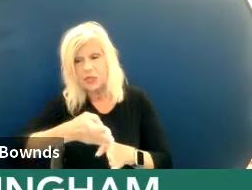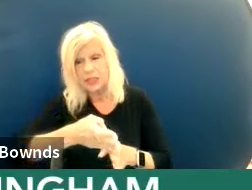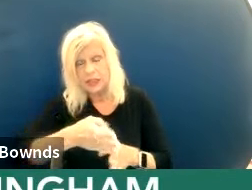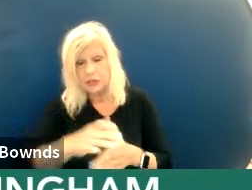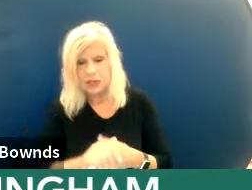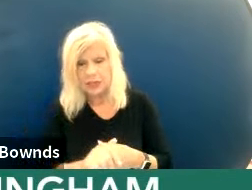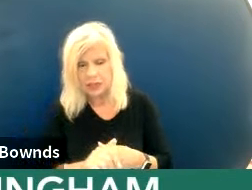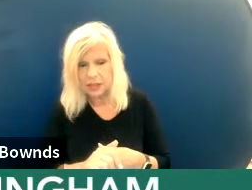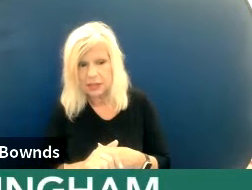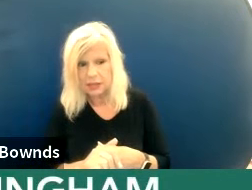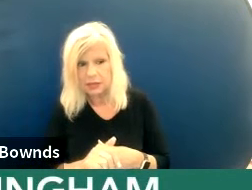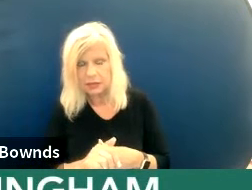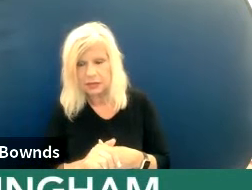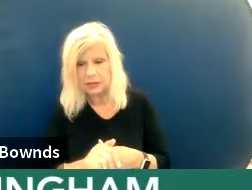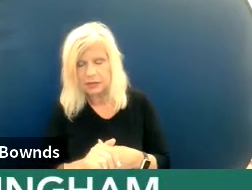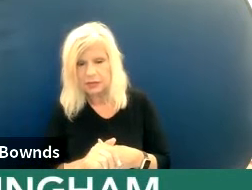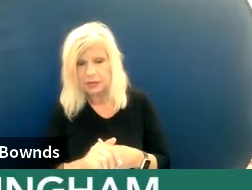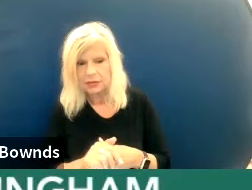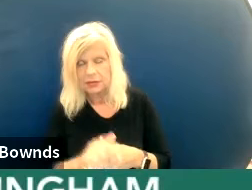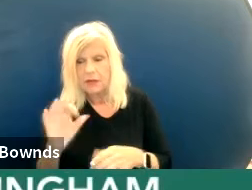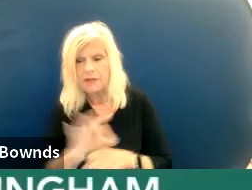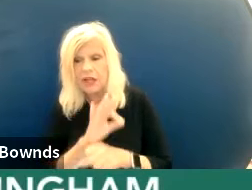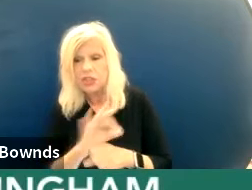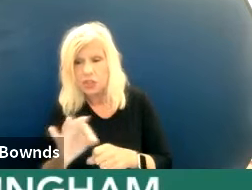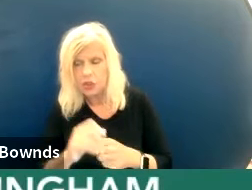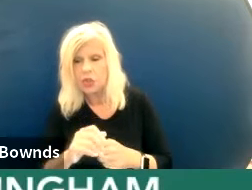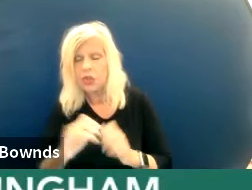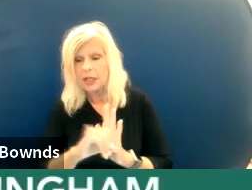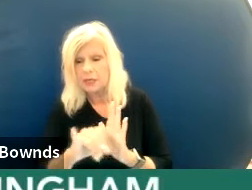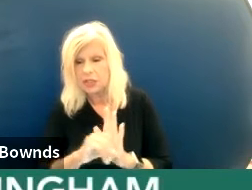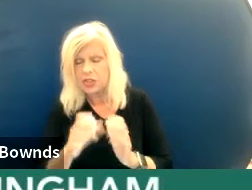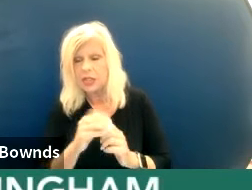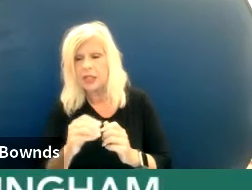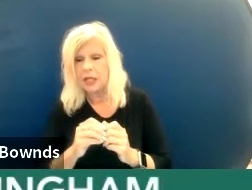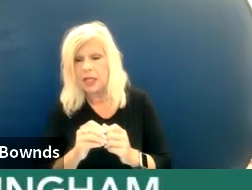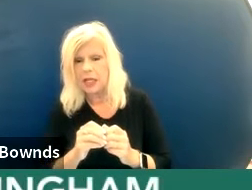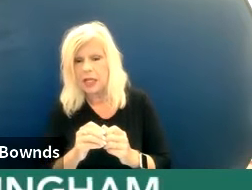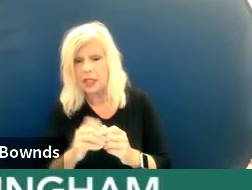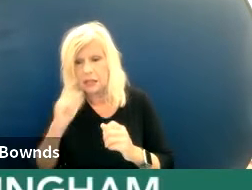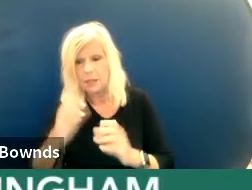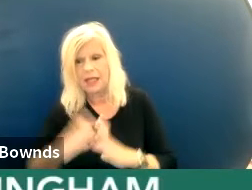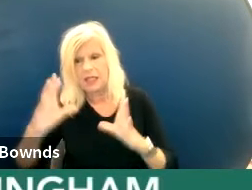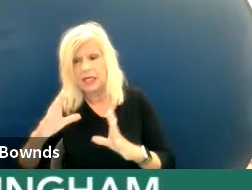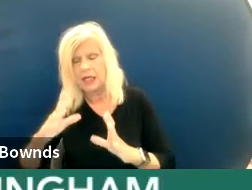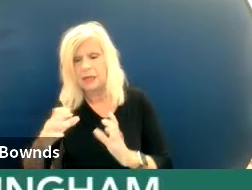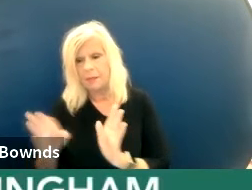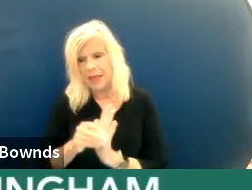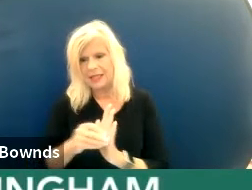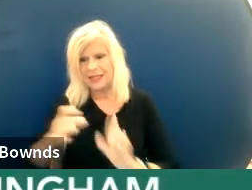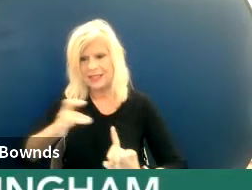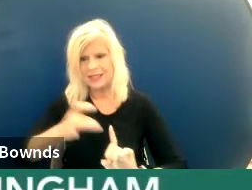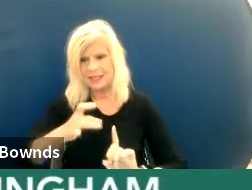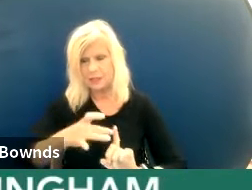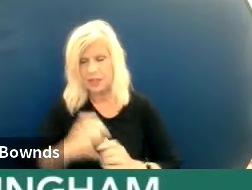control, neurorehabilitation, functional neuroimaging, and transcranial magnetic stimulation. During the past